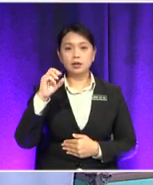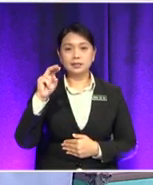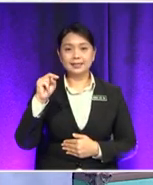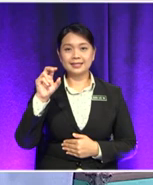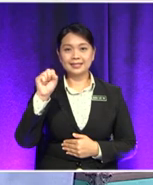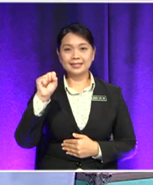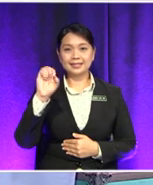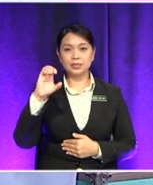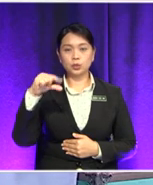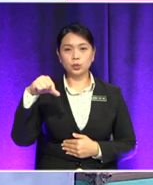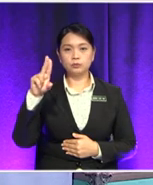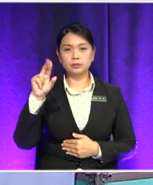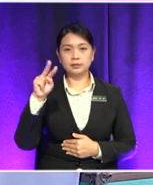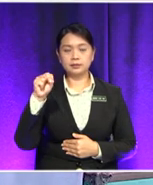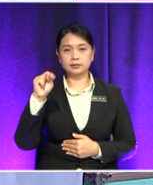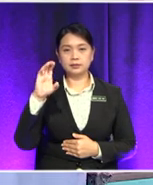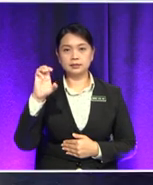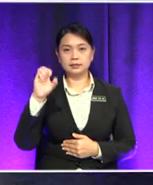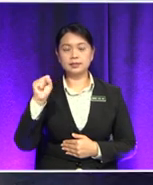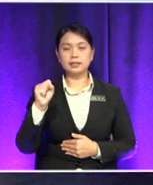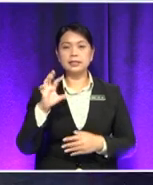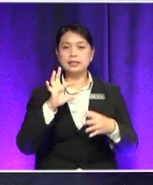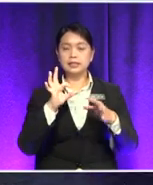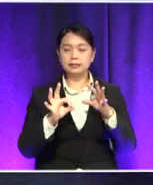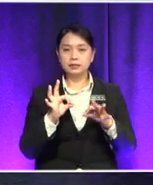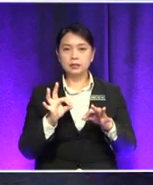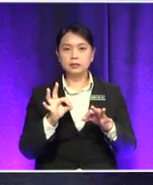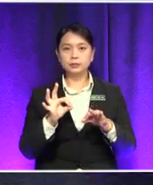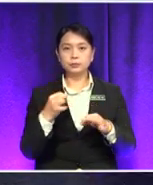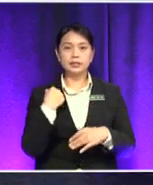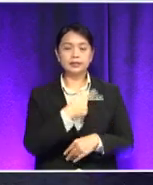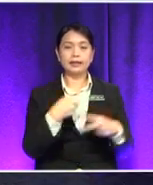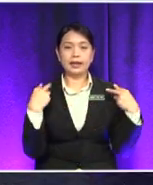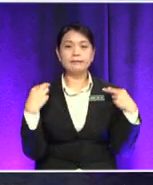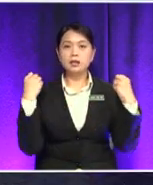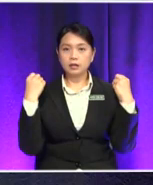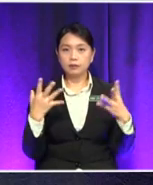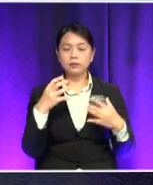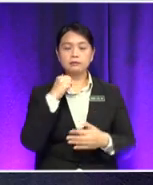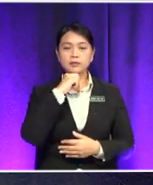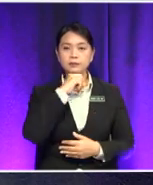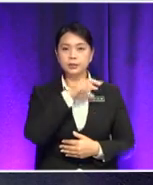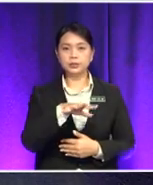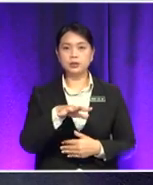of rubbish on the street? I know. We can go for a picnic.